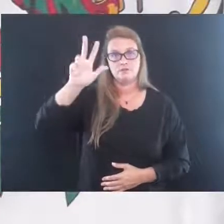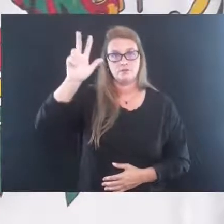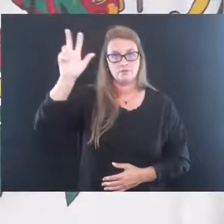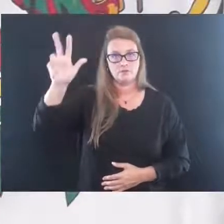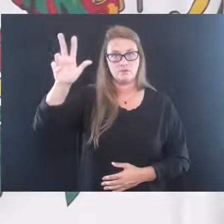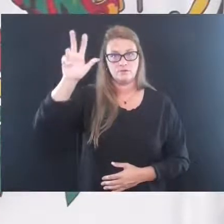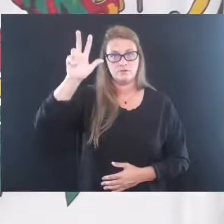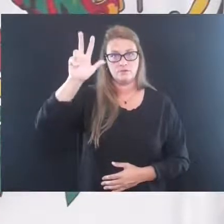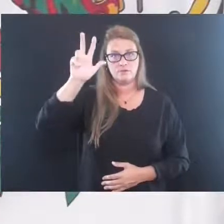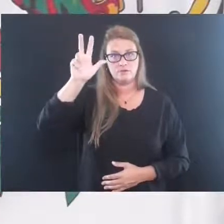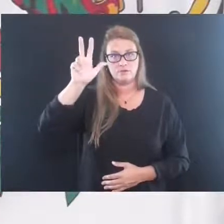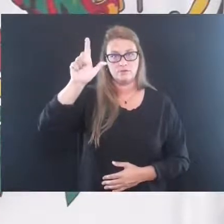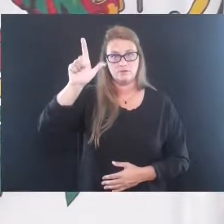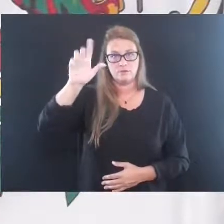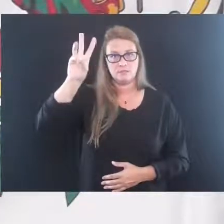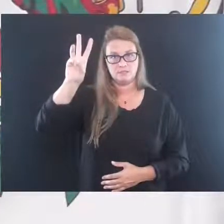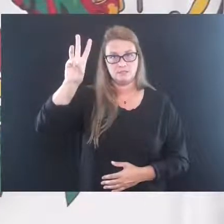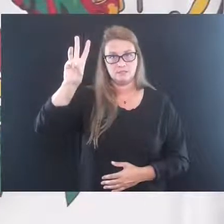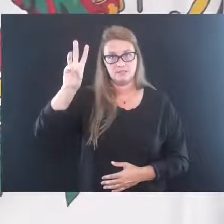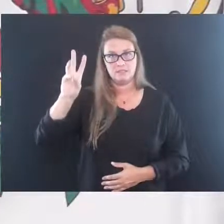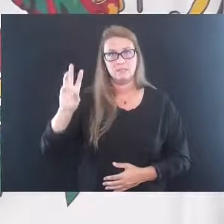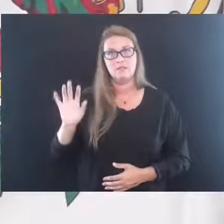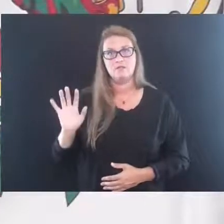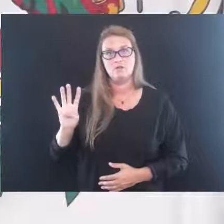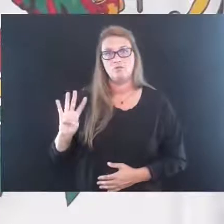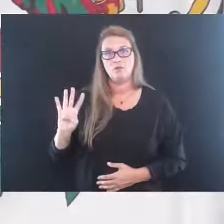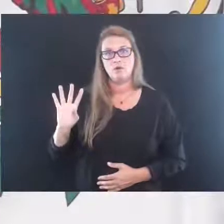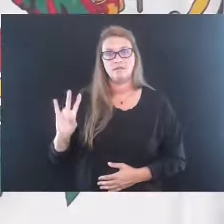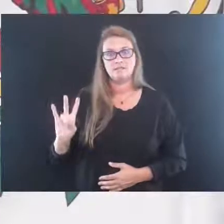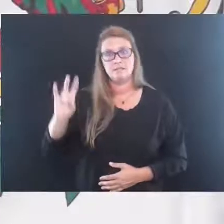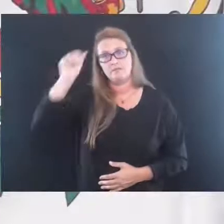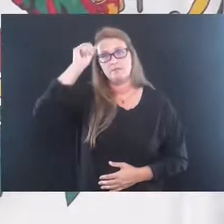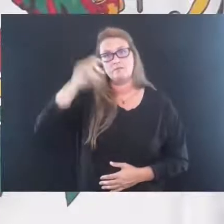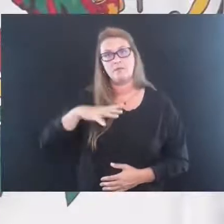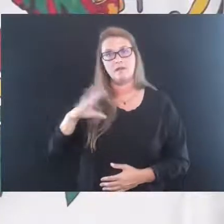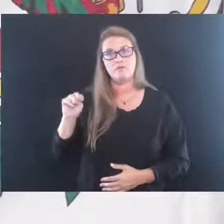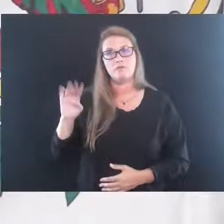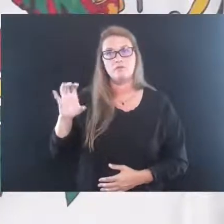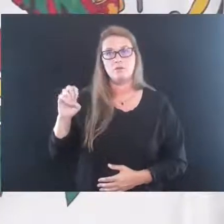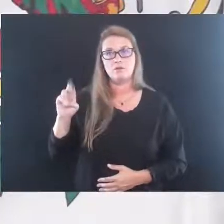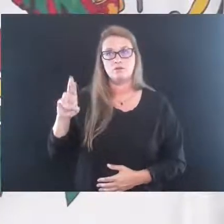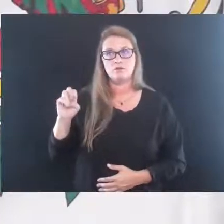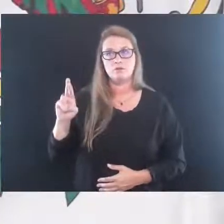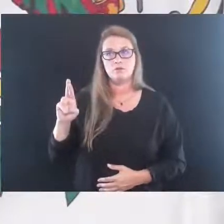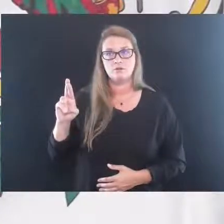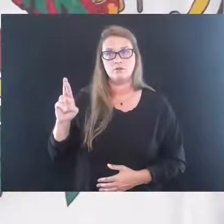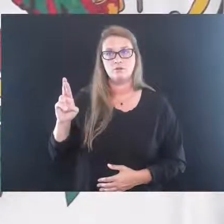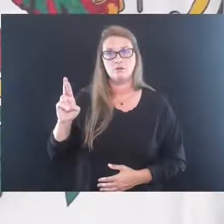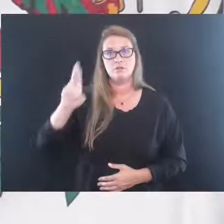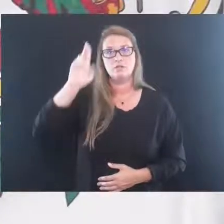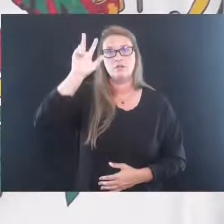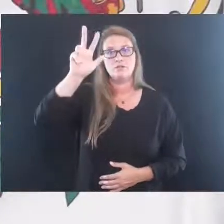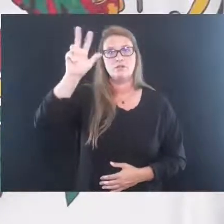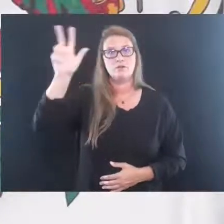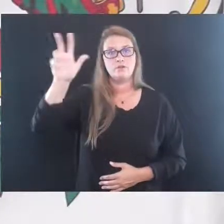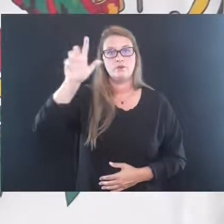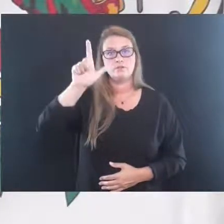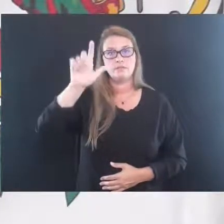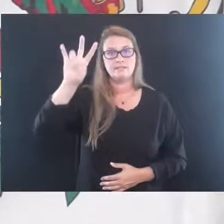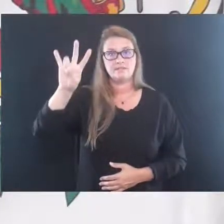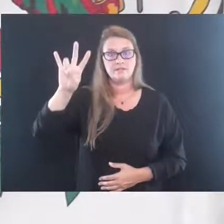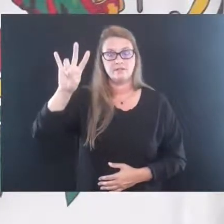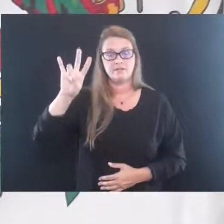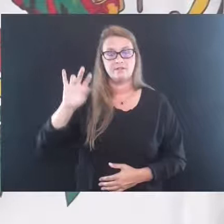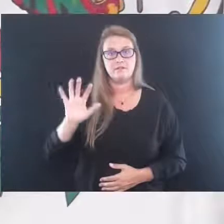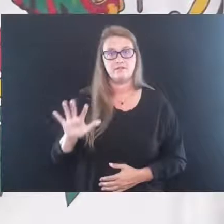The 3,326th death, a 47-year-old male from Mercer County. The 3,327th